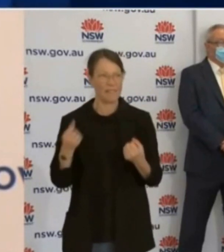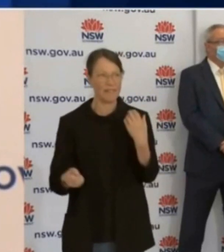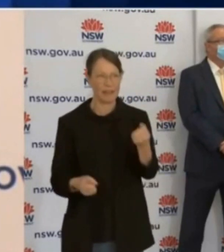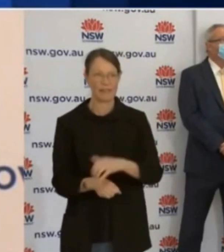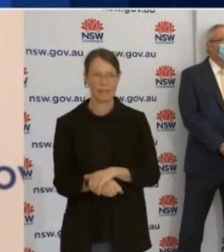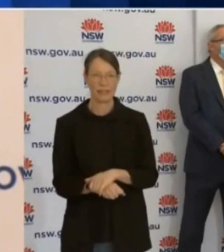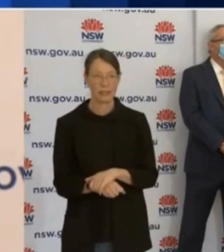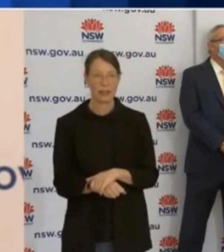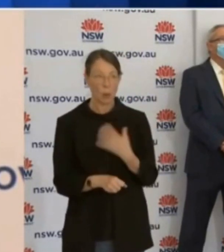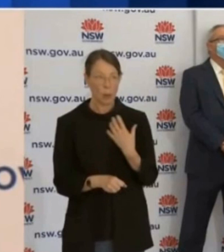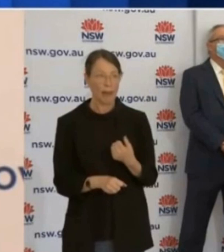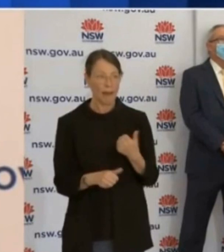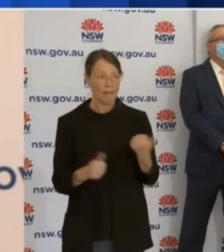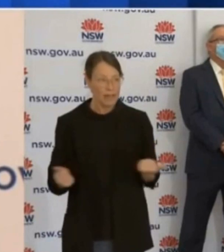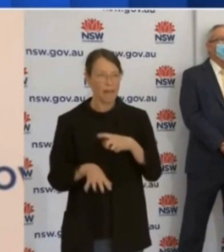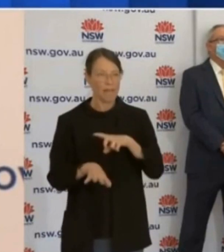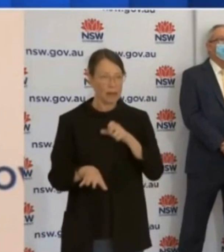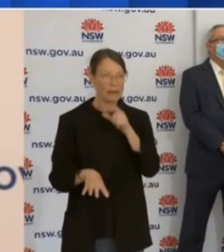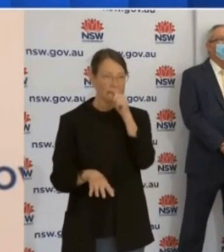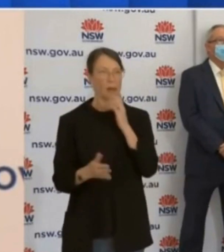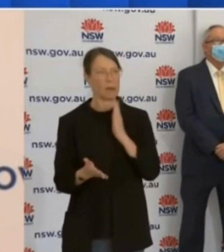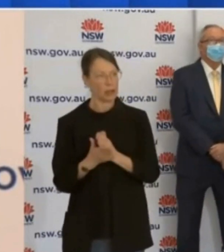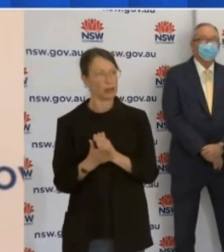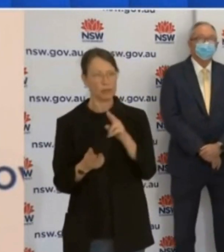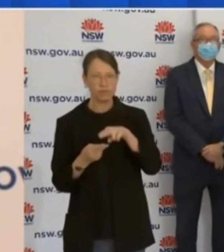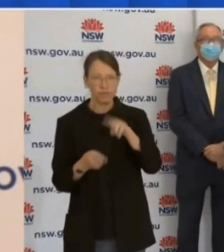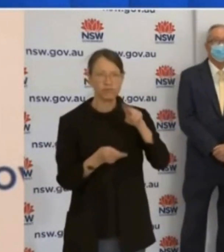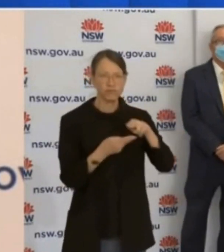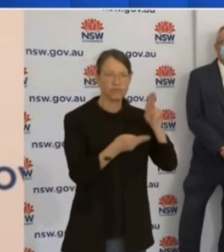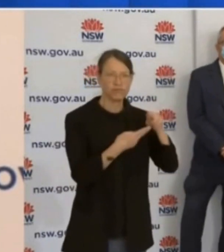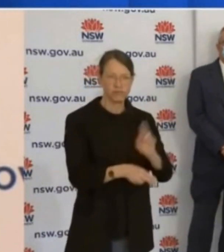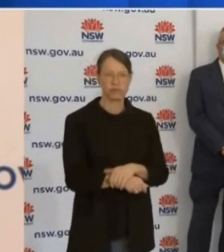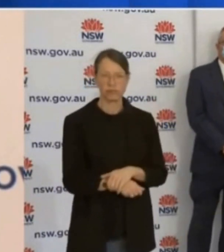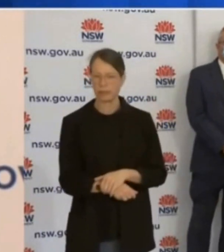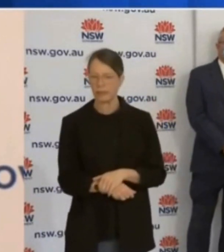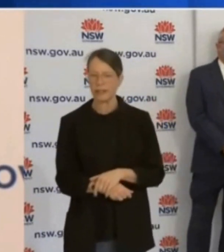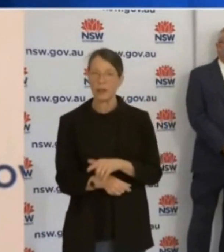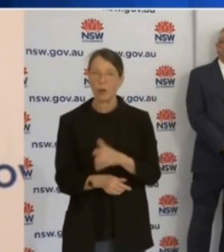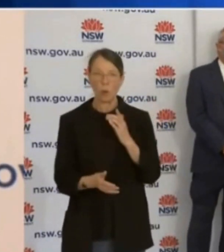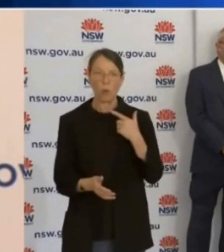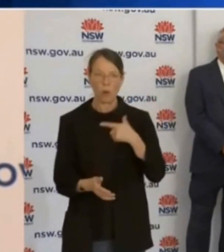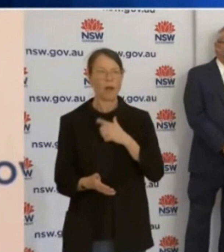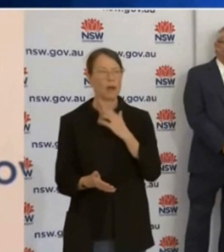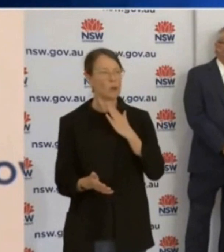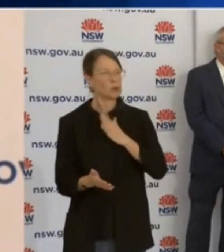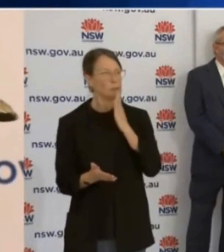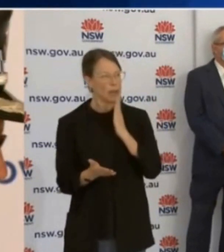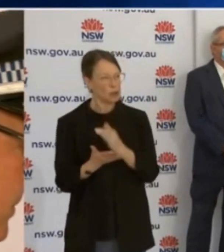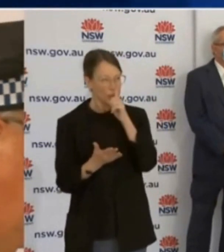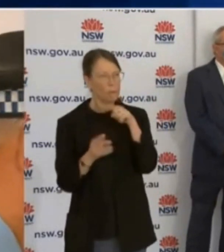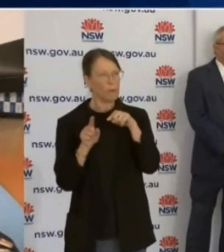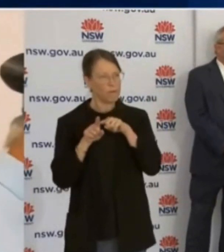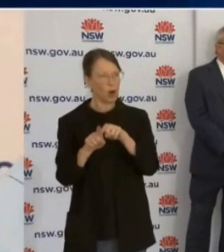up that compliance, that visibility, that policing effort to make sure that people comply with public health orders.